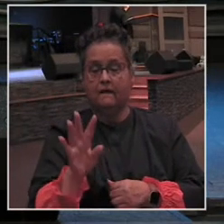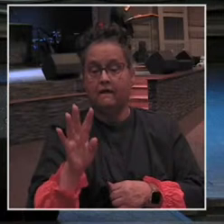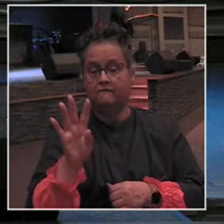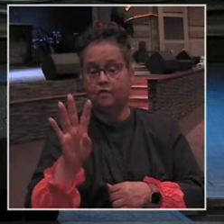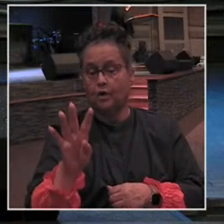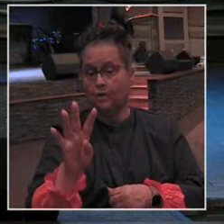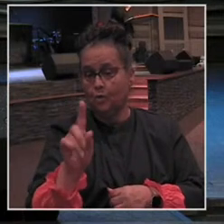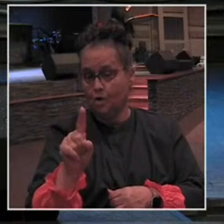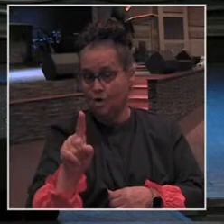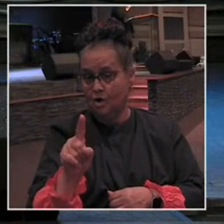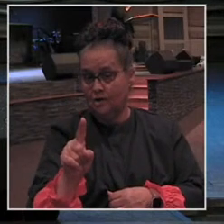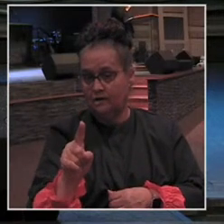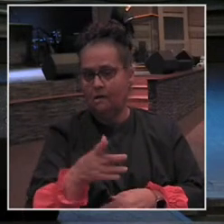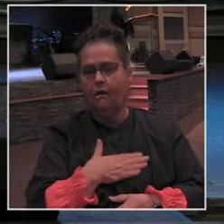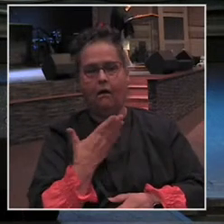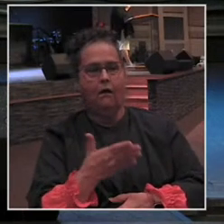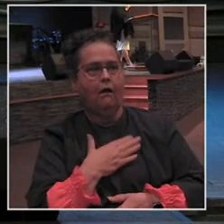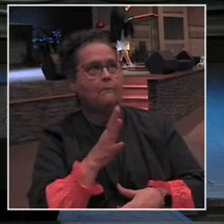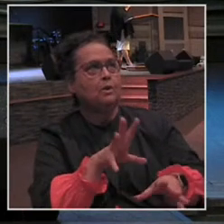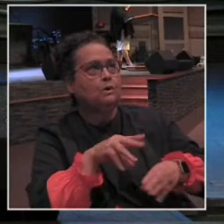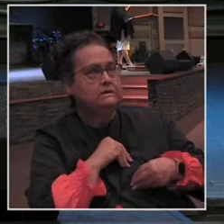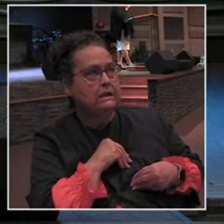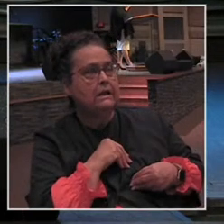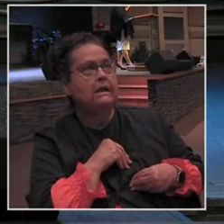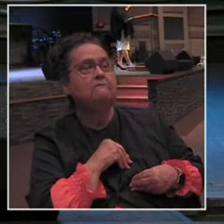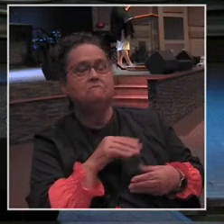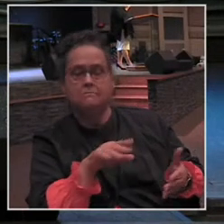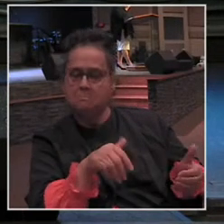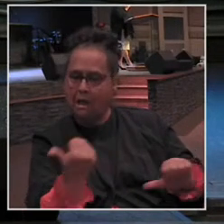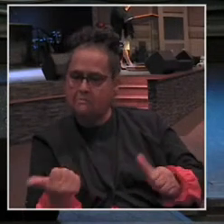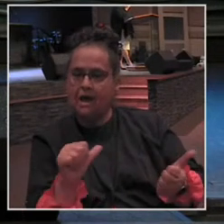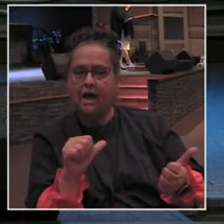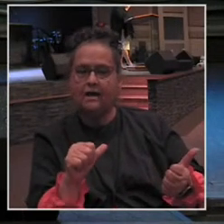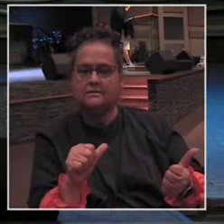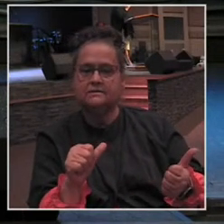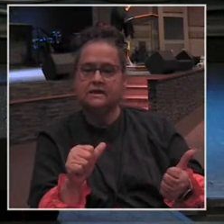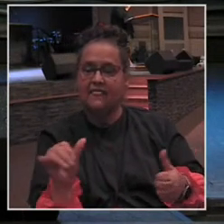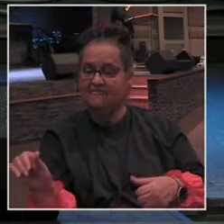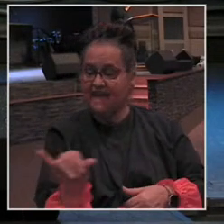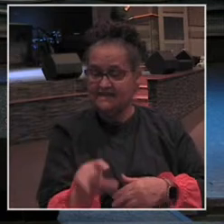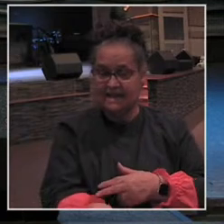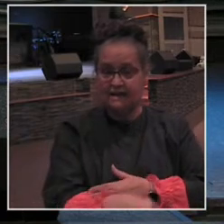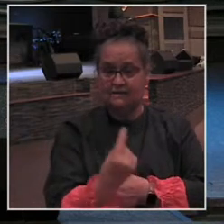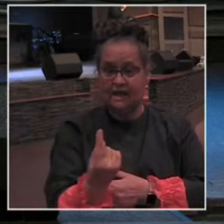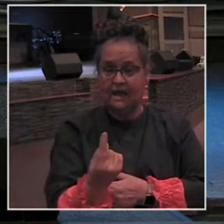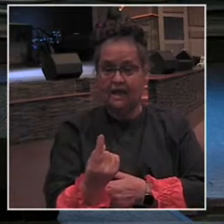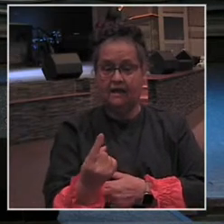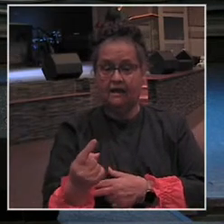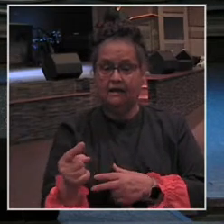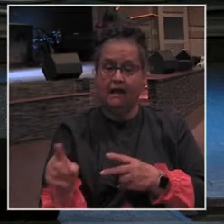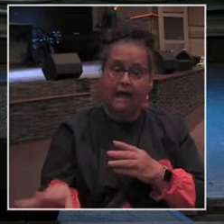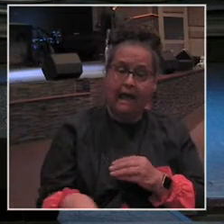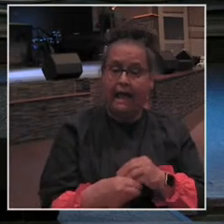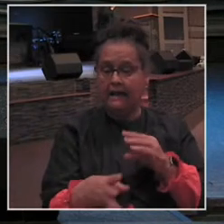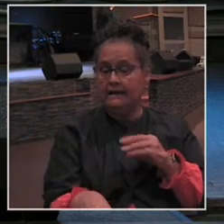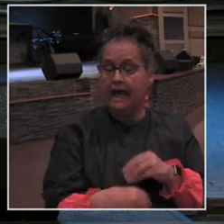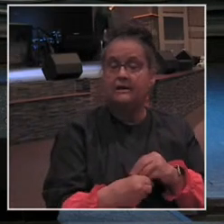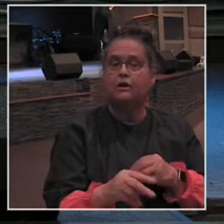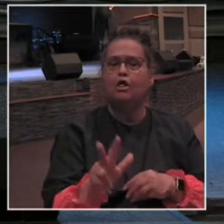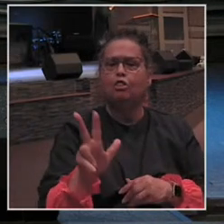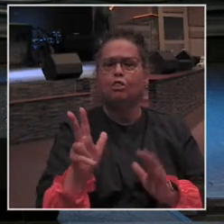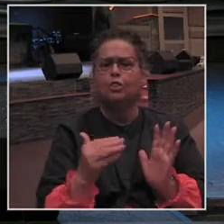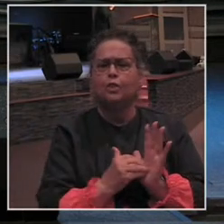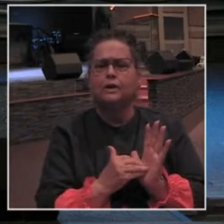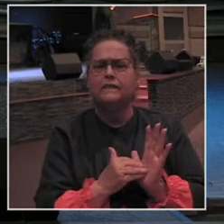41, then they gladly received this word and were baptized. And in the same day were added unto them